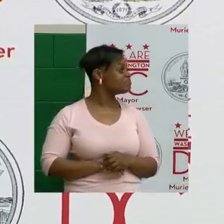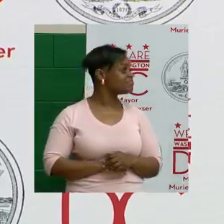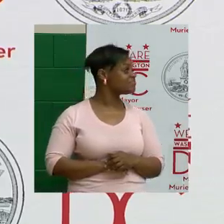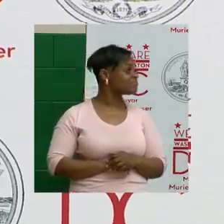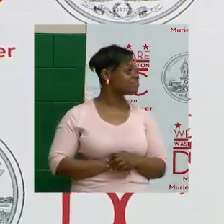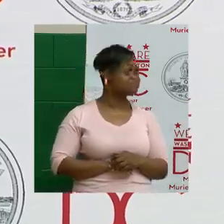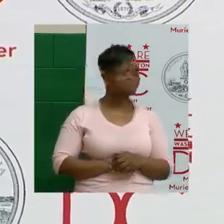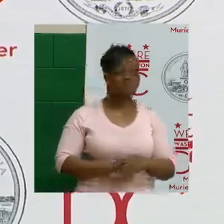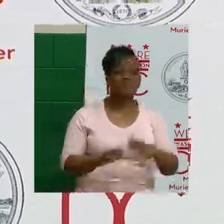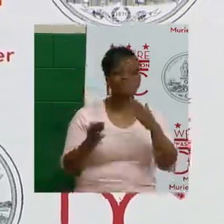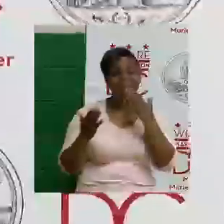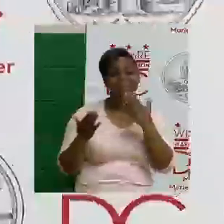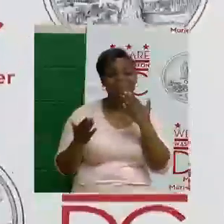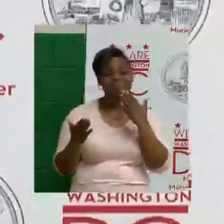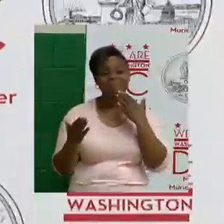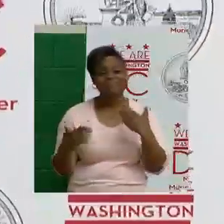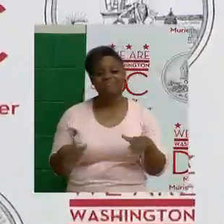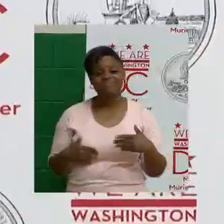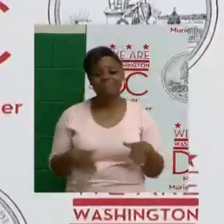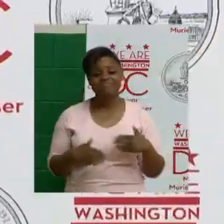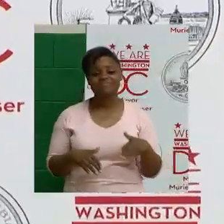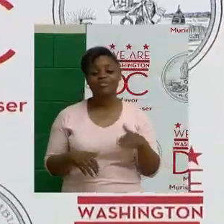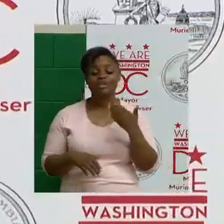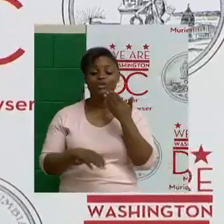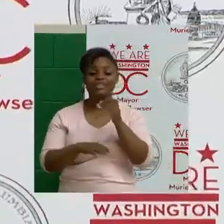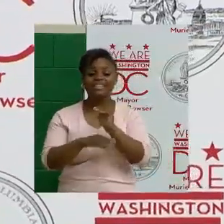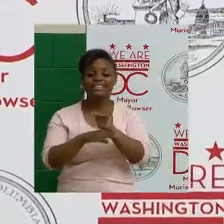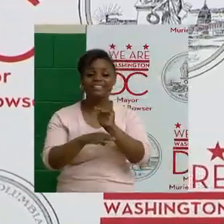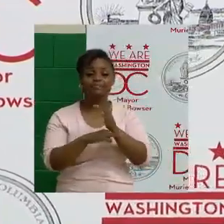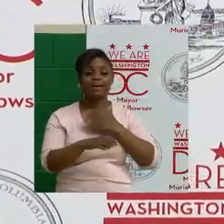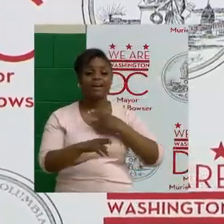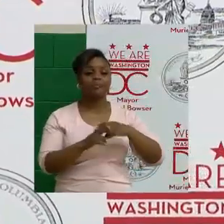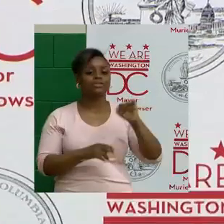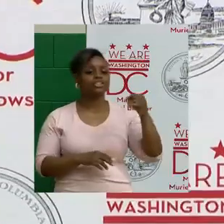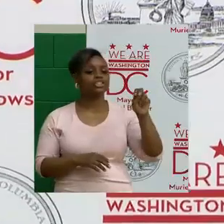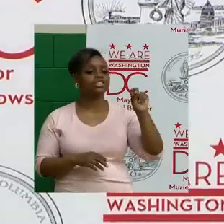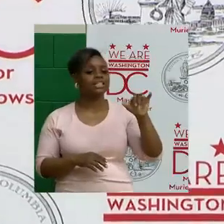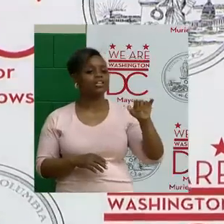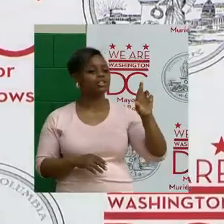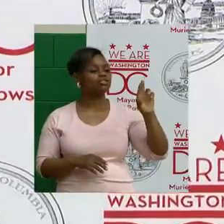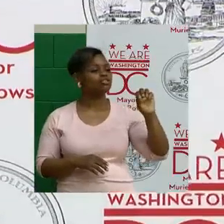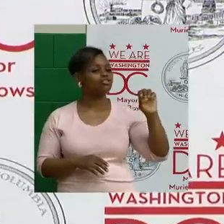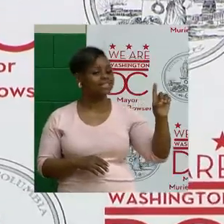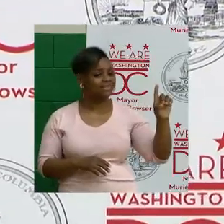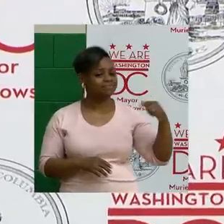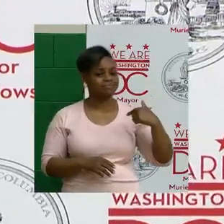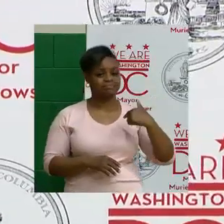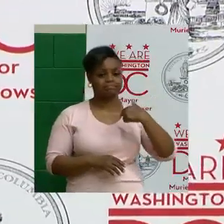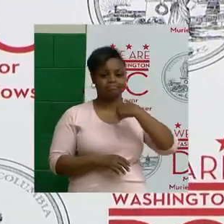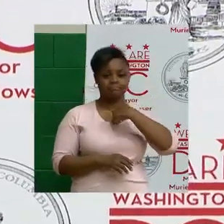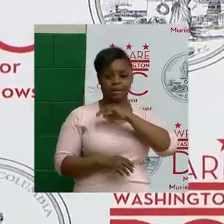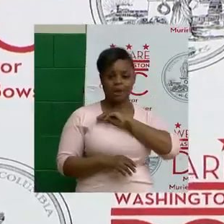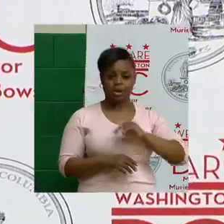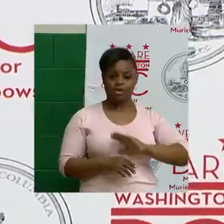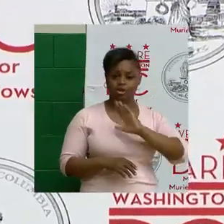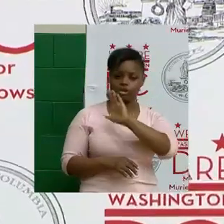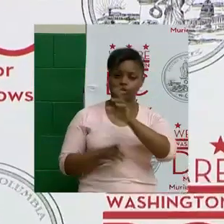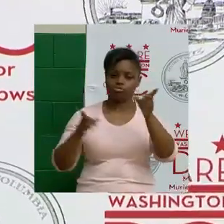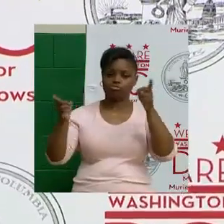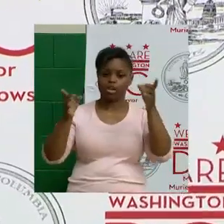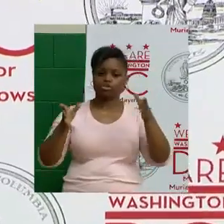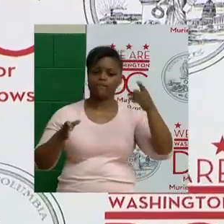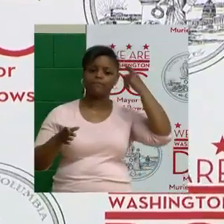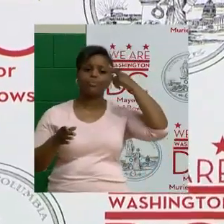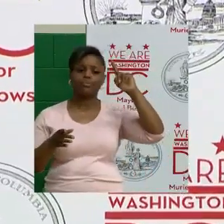Thank you, Tomas. Good evening, everyone. My name is Jenny Reed, and I have the pleasure of serving as the Mayor's Director of Budget and Performance